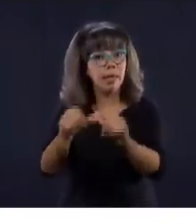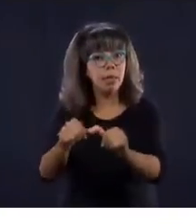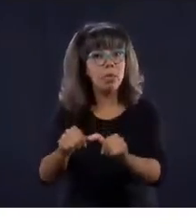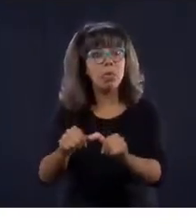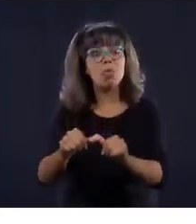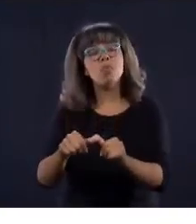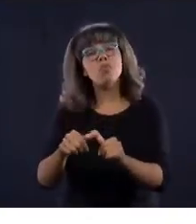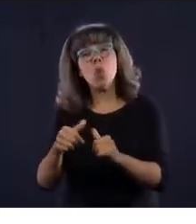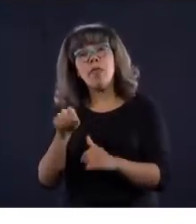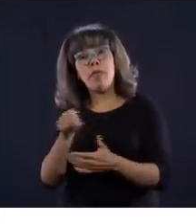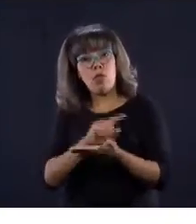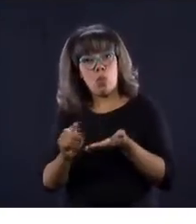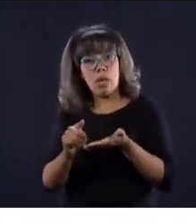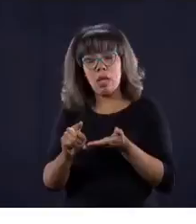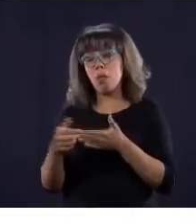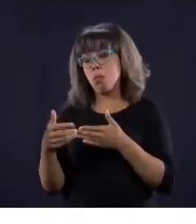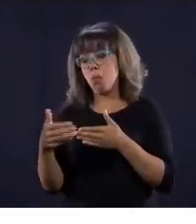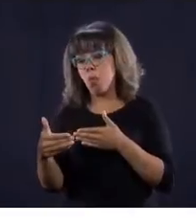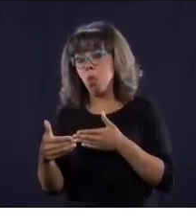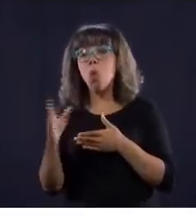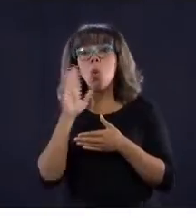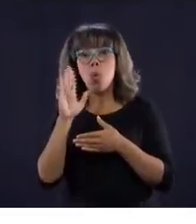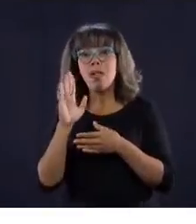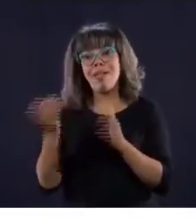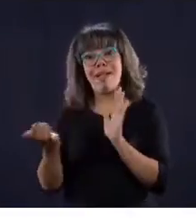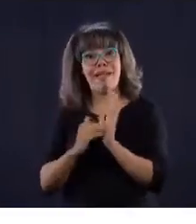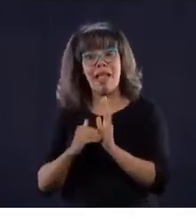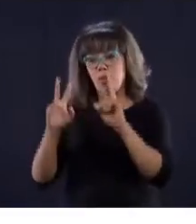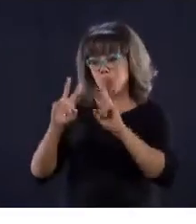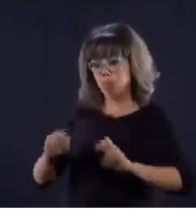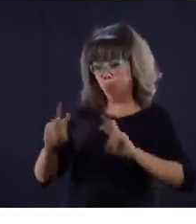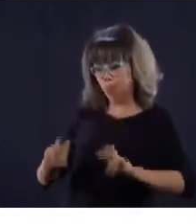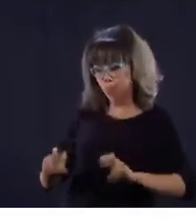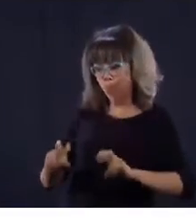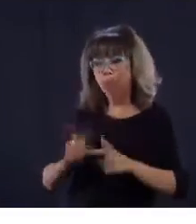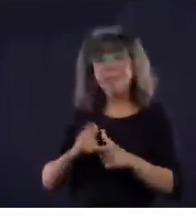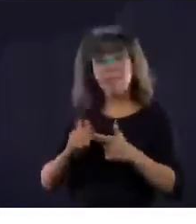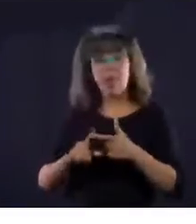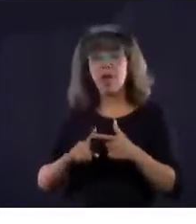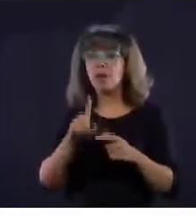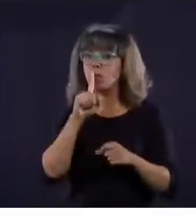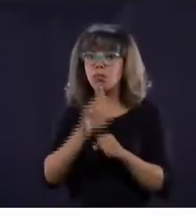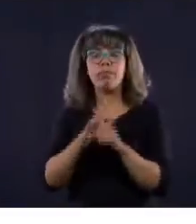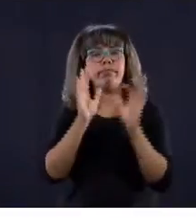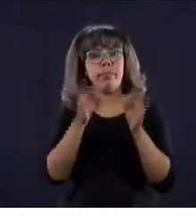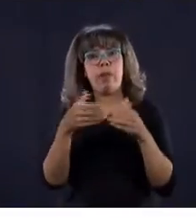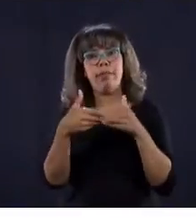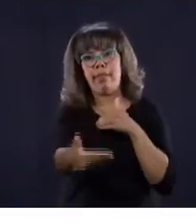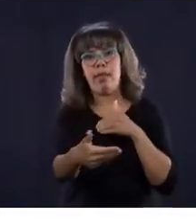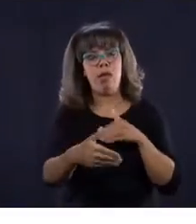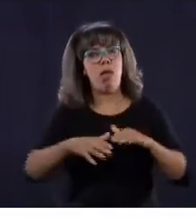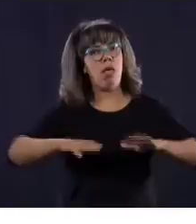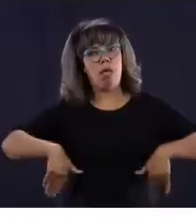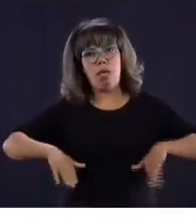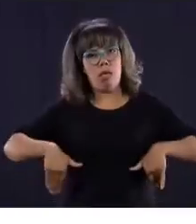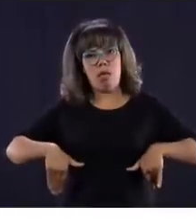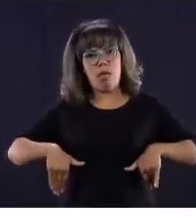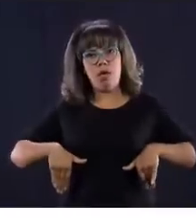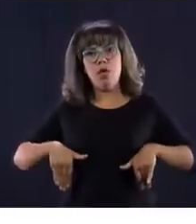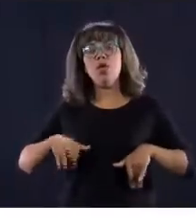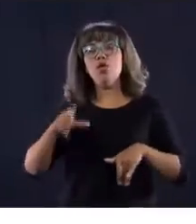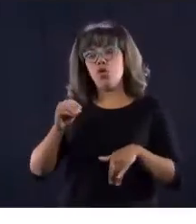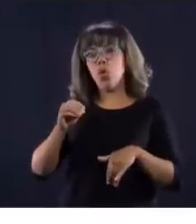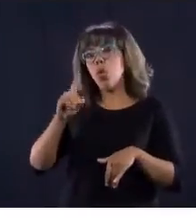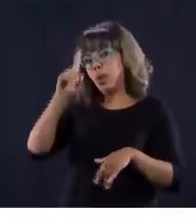we want to reopen stores in Montreal. But we know that if we reopen and when we'll reopen